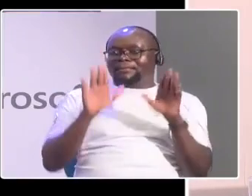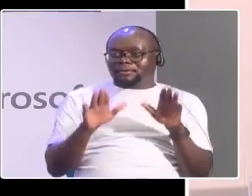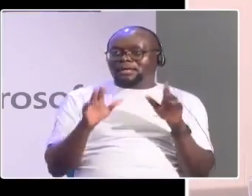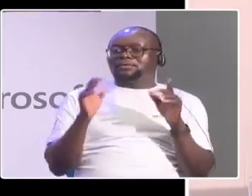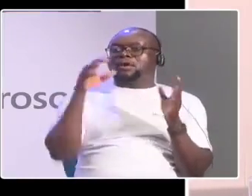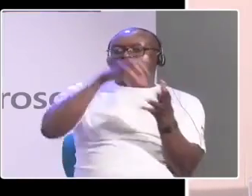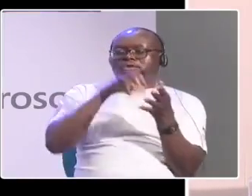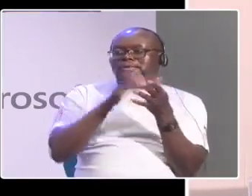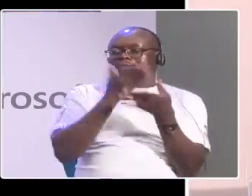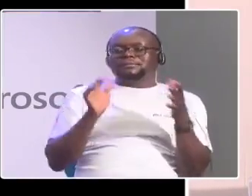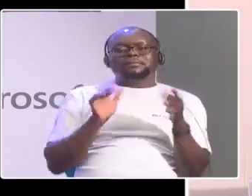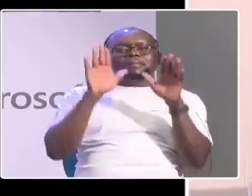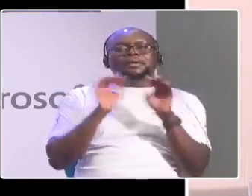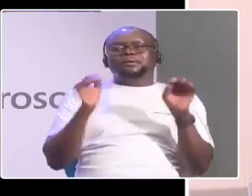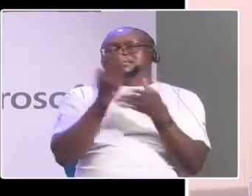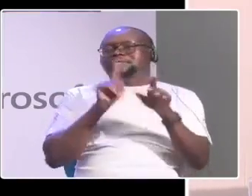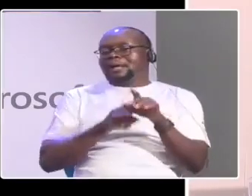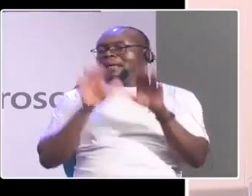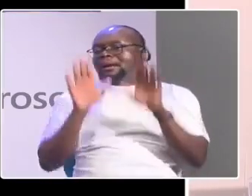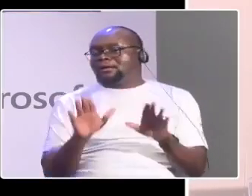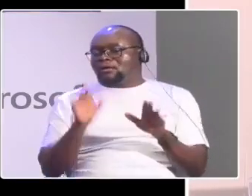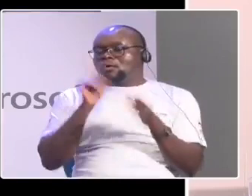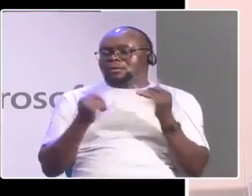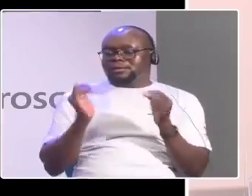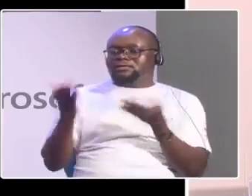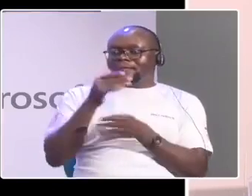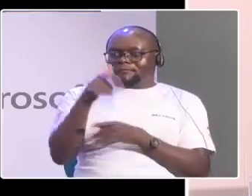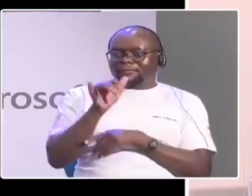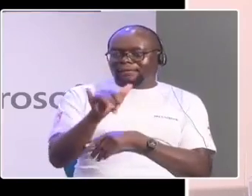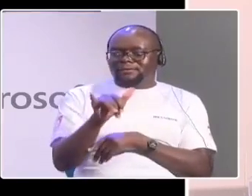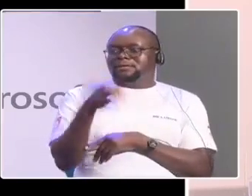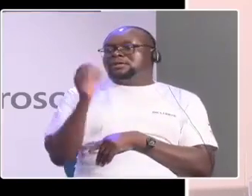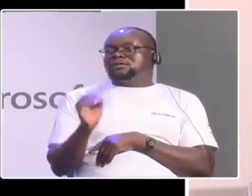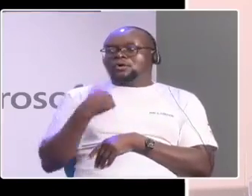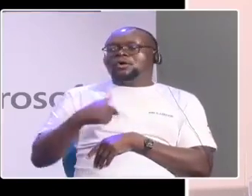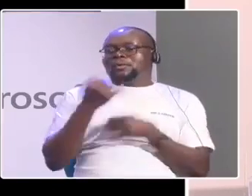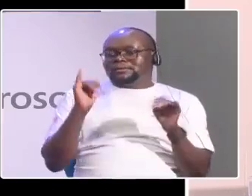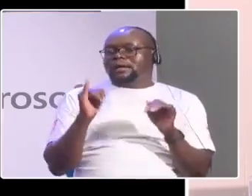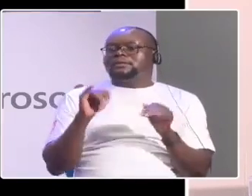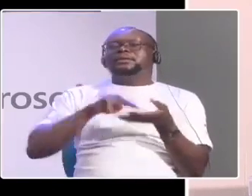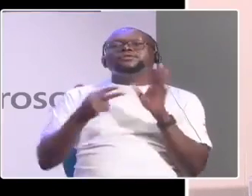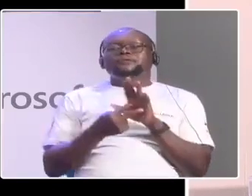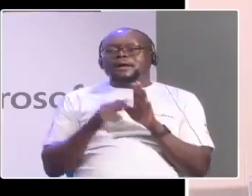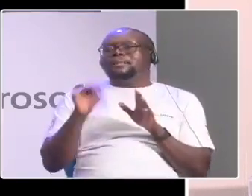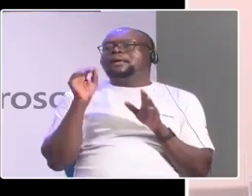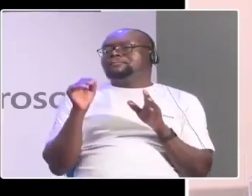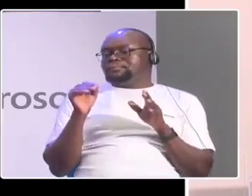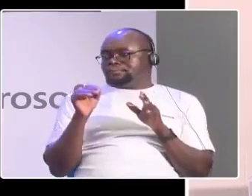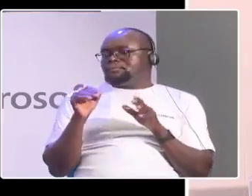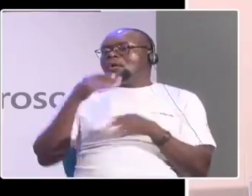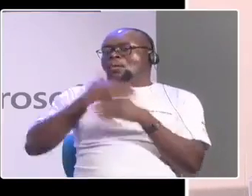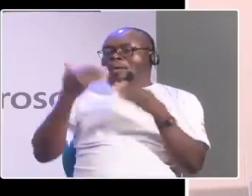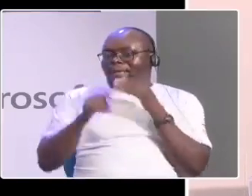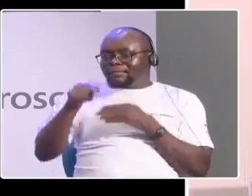context. Sometimes it's not important, sometimes it's critical for what you're trying to gather from that site. So we tried to find the right mixture of, okay, we're gonna